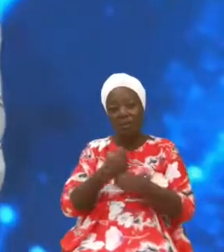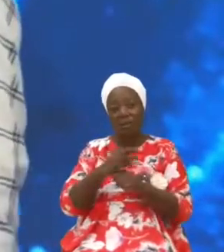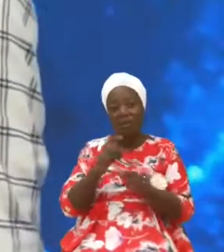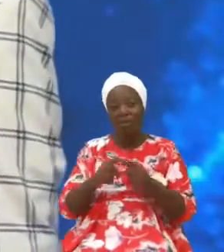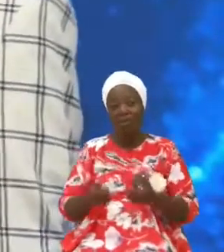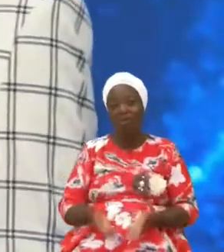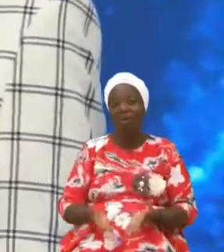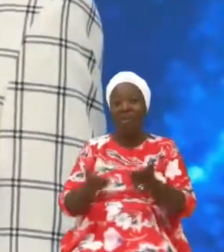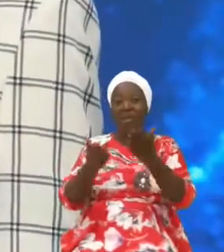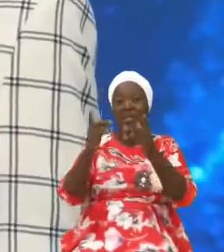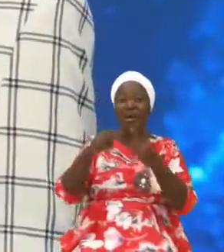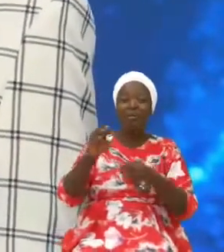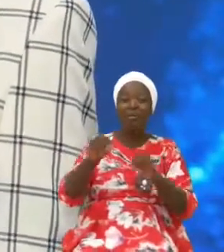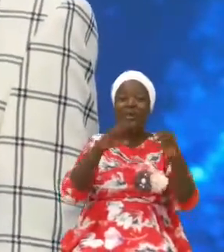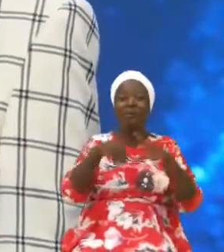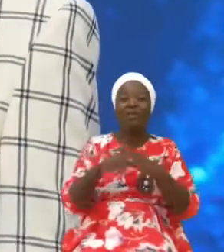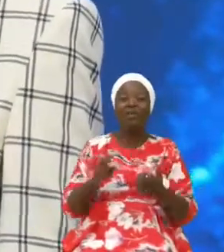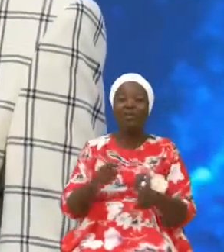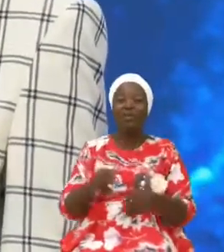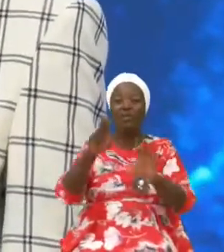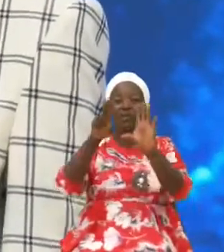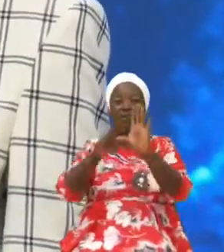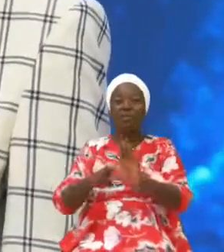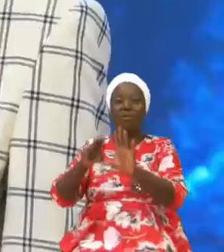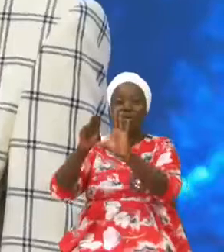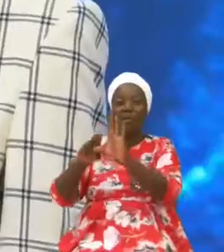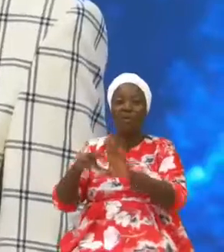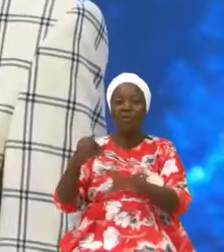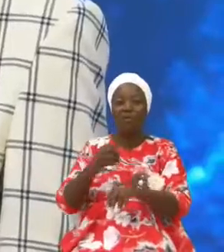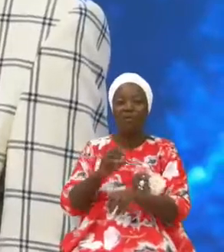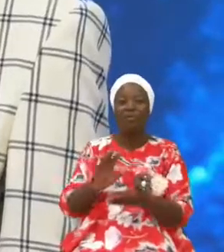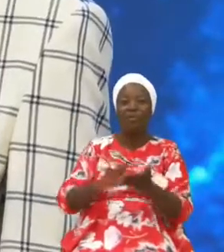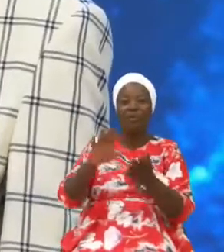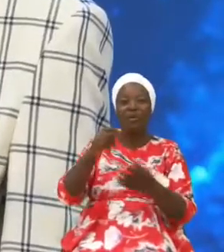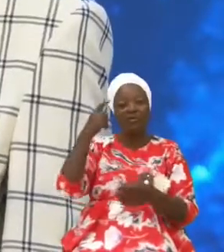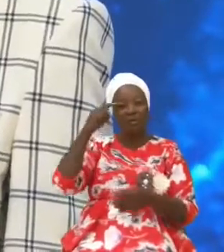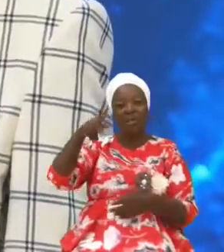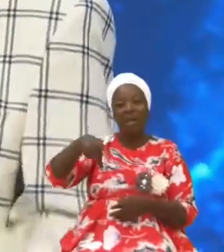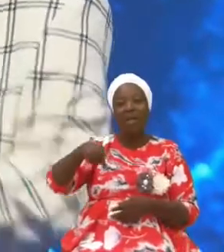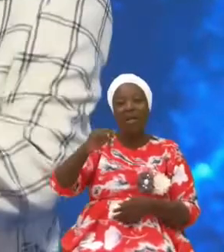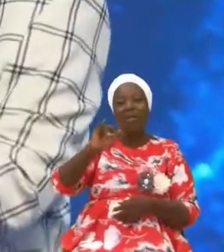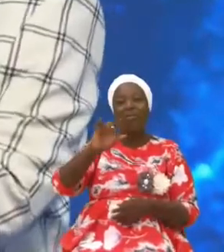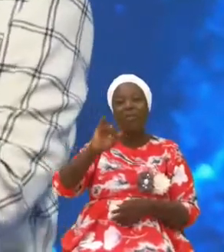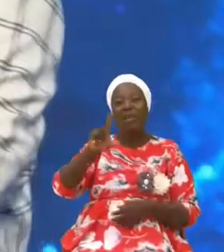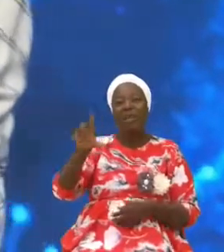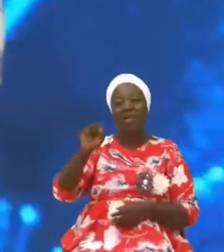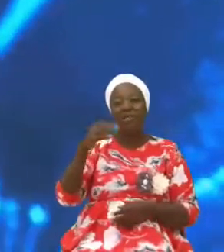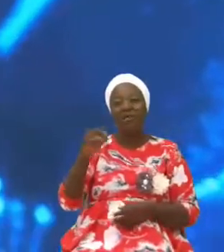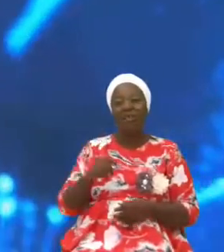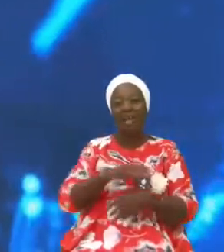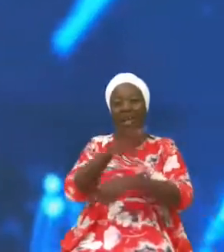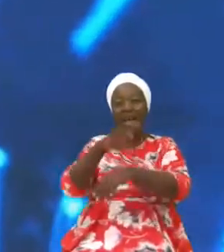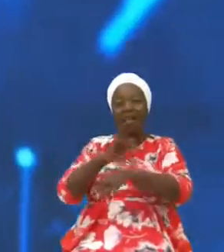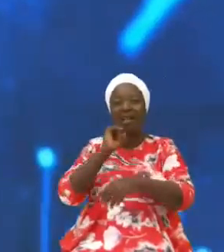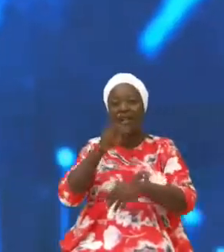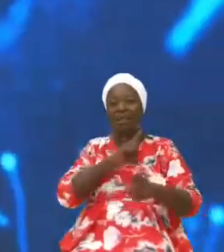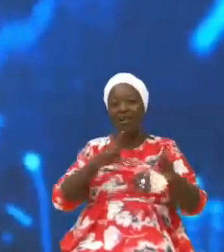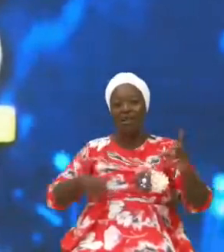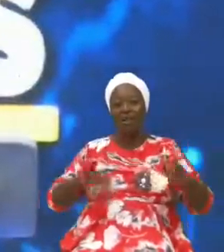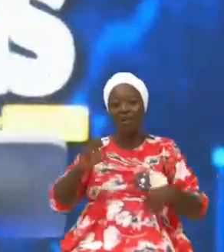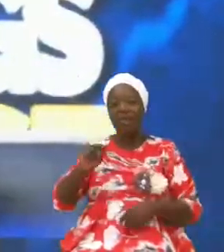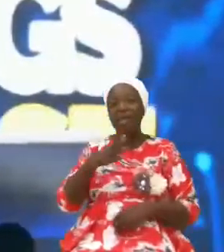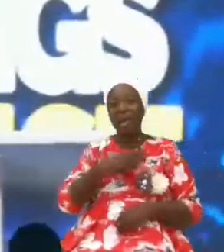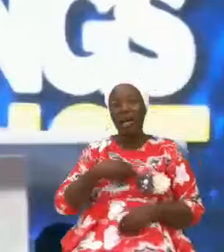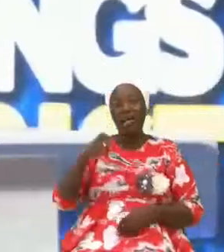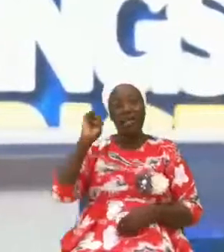make them inherit the throne of glory. For the pillars of the